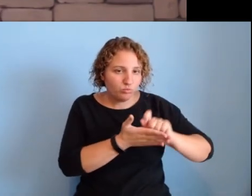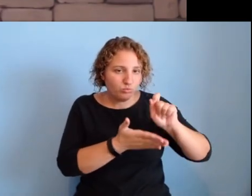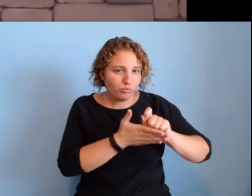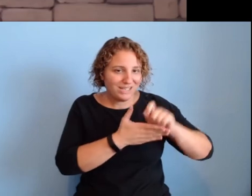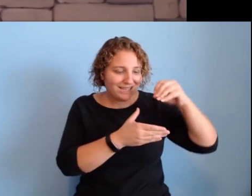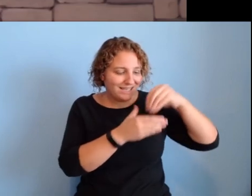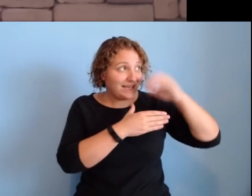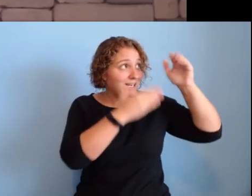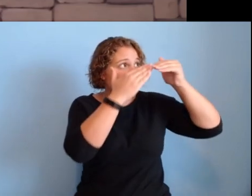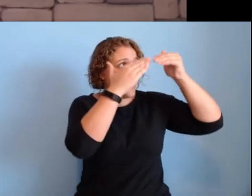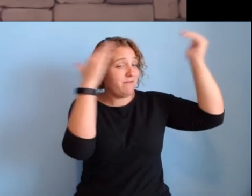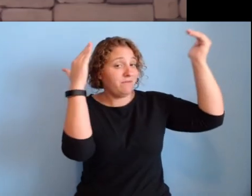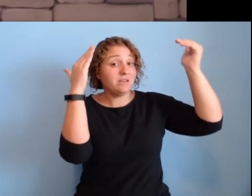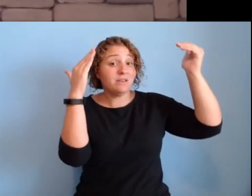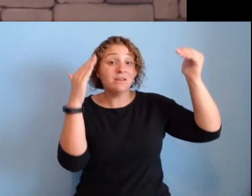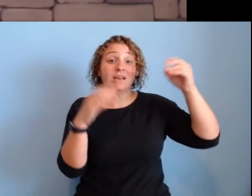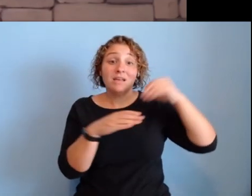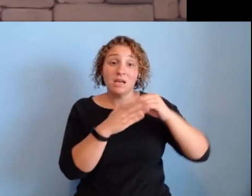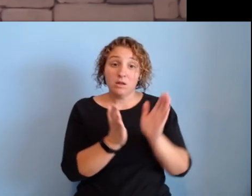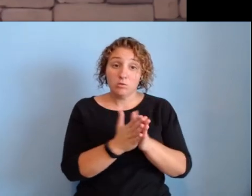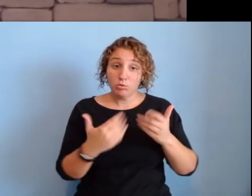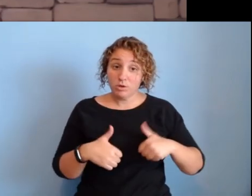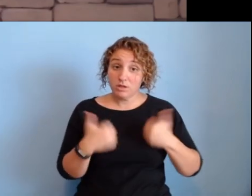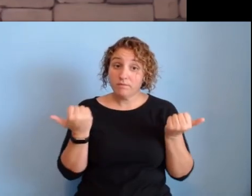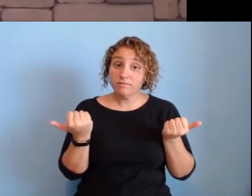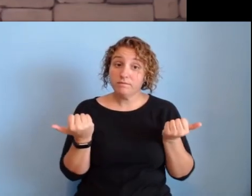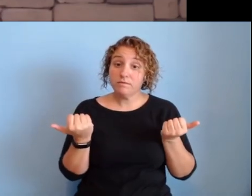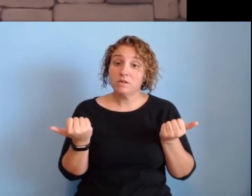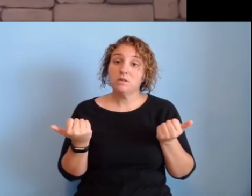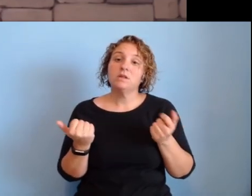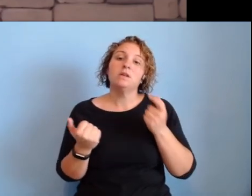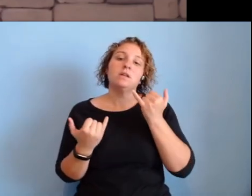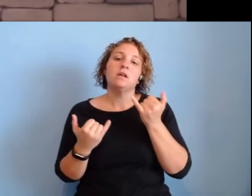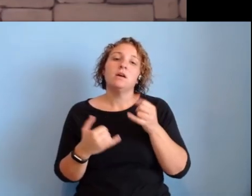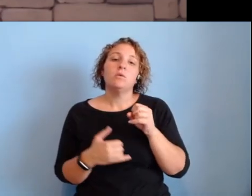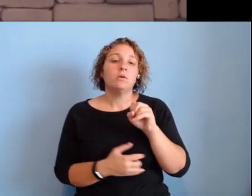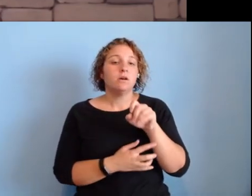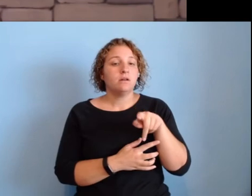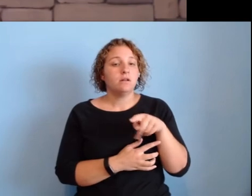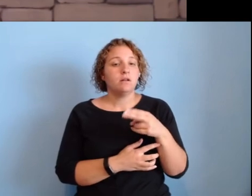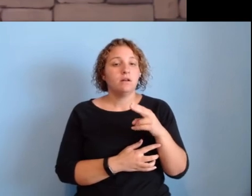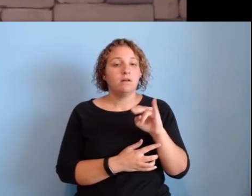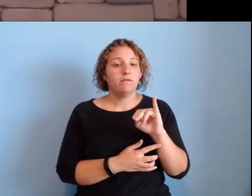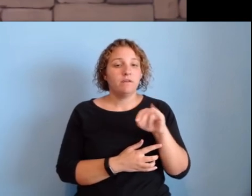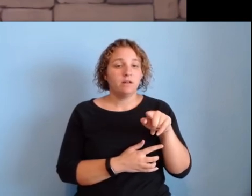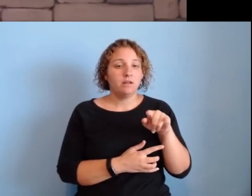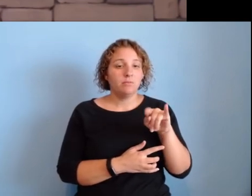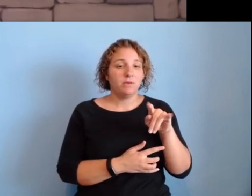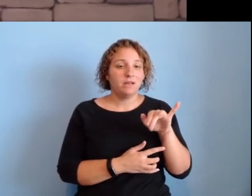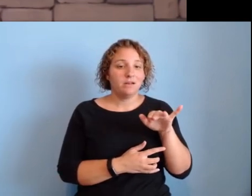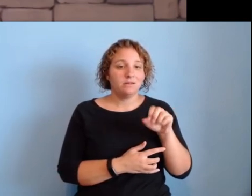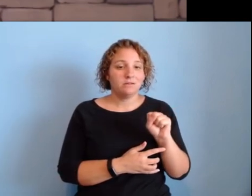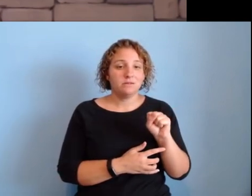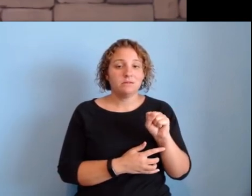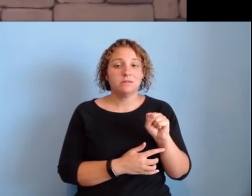The book of life. On your way back, swing by Philippians chapter 4. Philippians chapter 4.